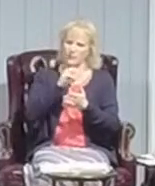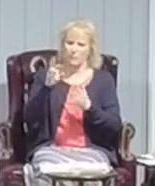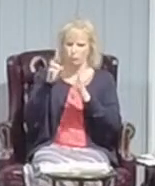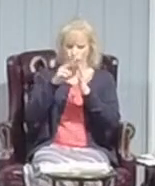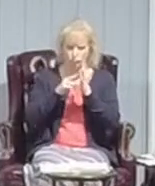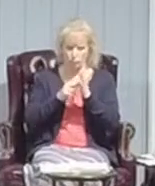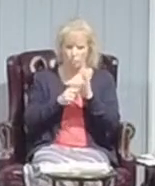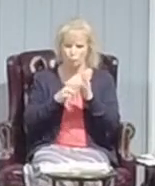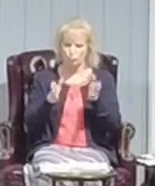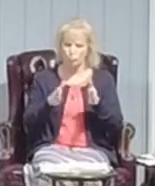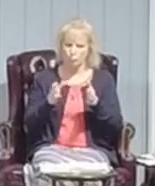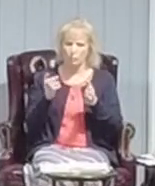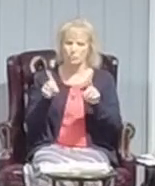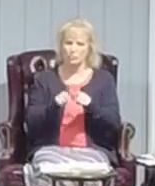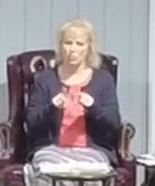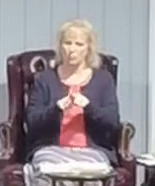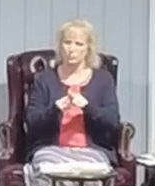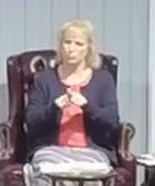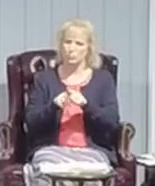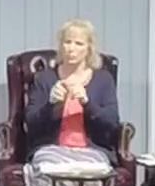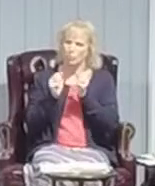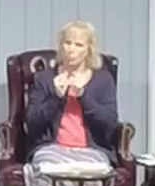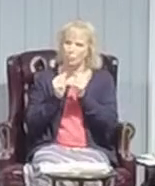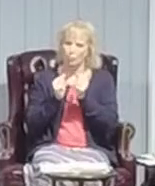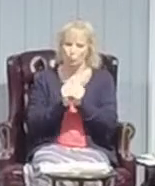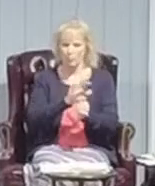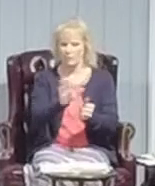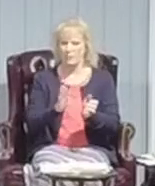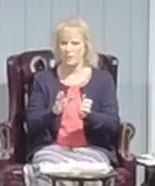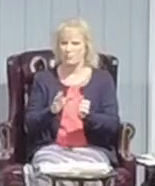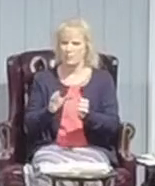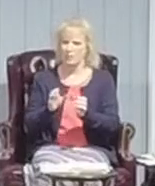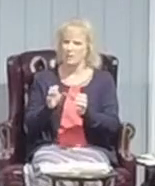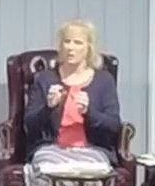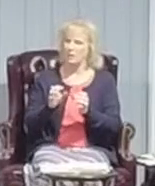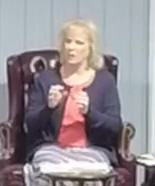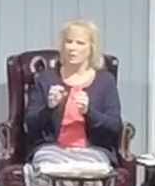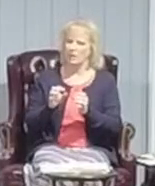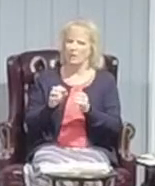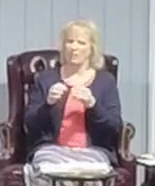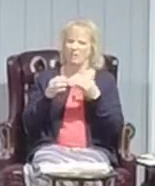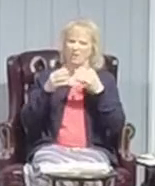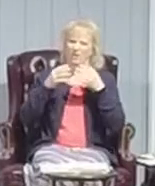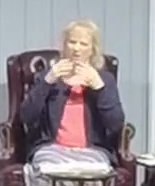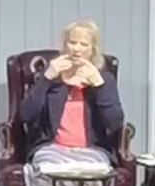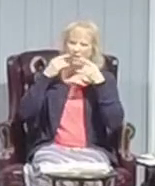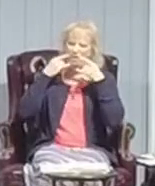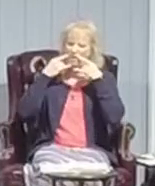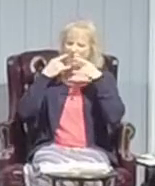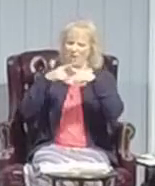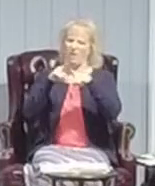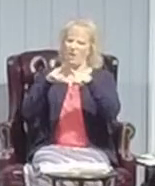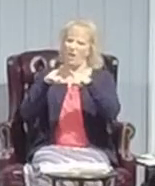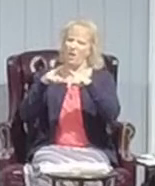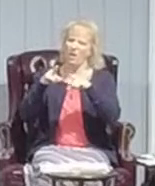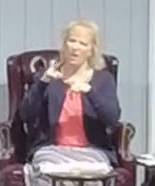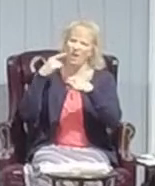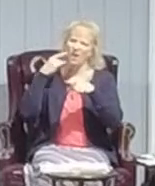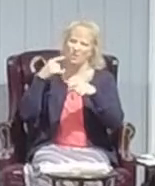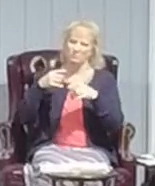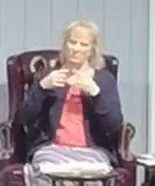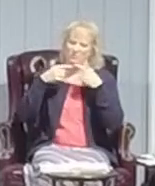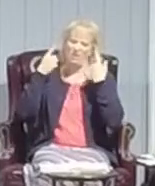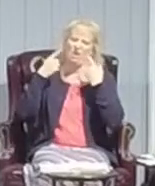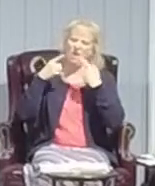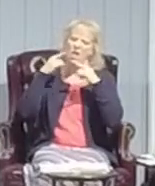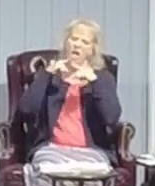them derided him. Derided him. That means to laugh in contempt. They said, he saved